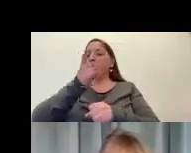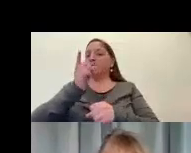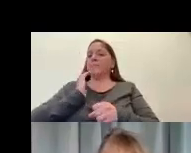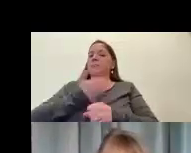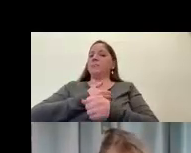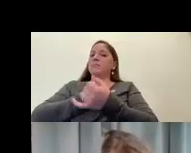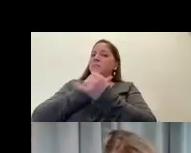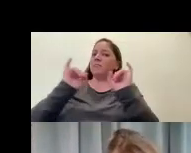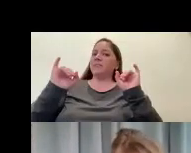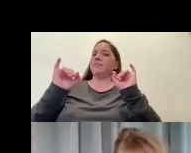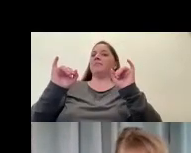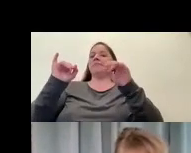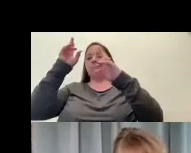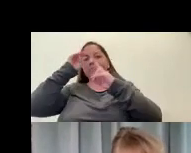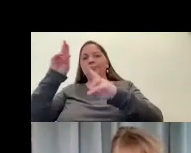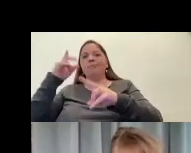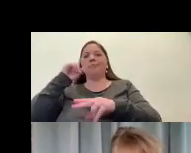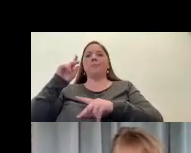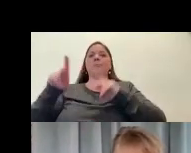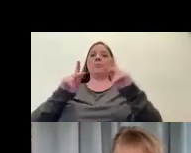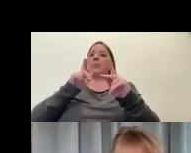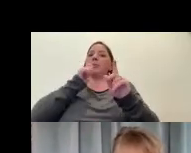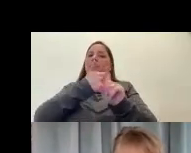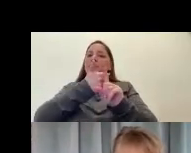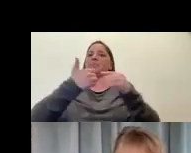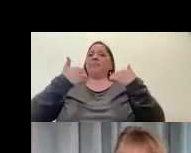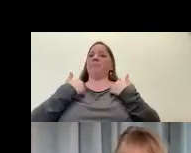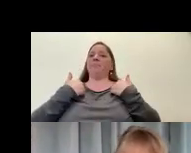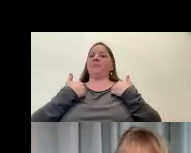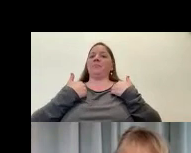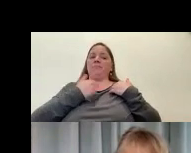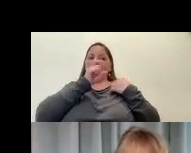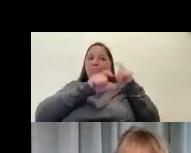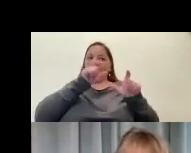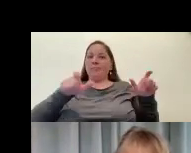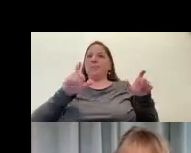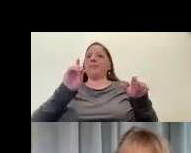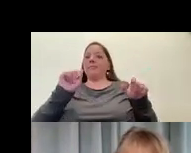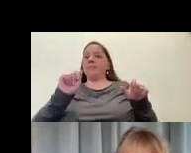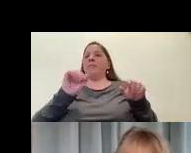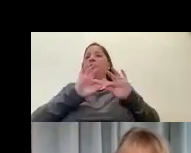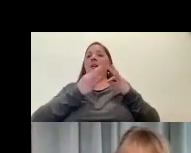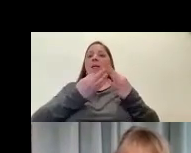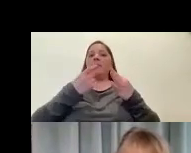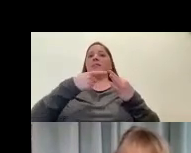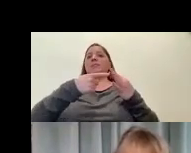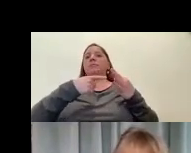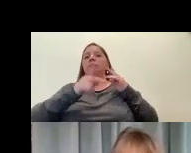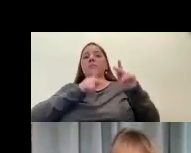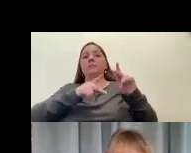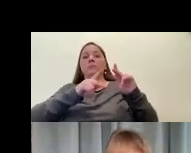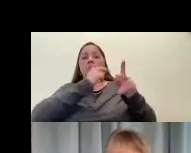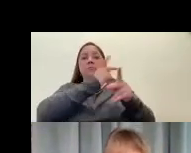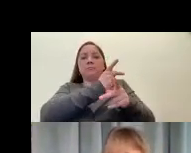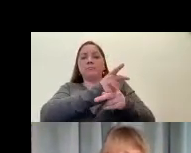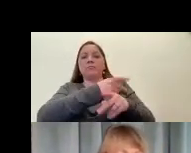and dignity of persons with disabilities, their families, caregiver, and through education, access